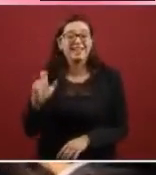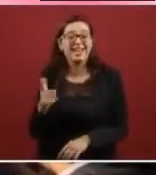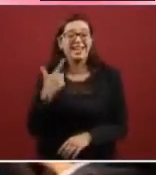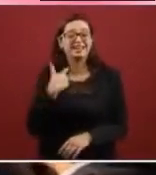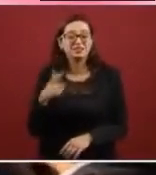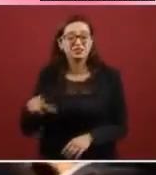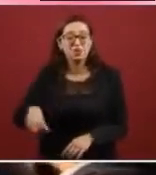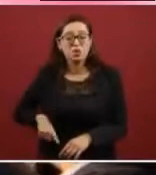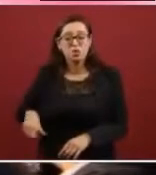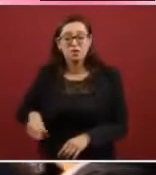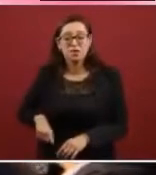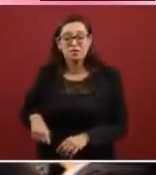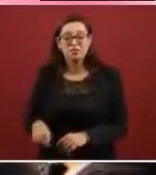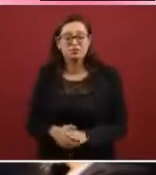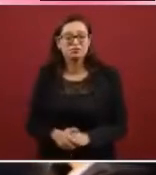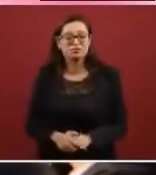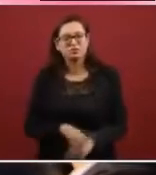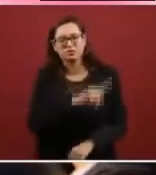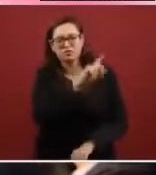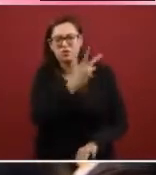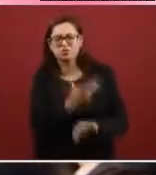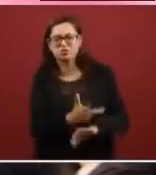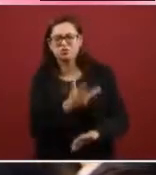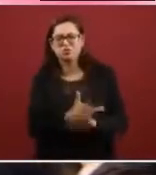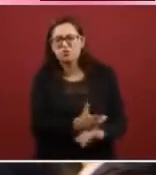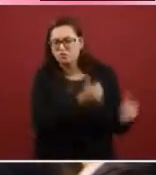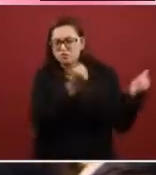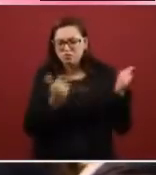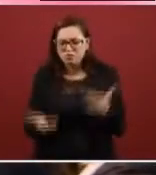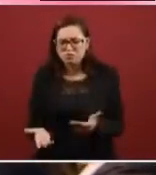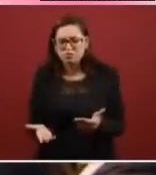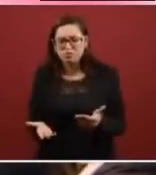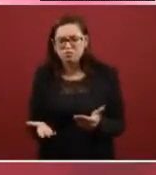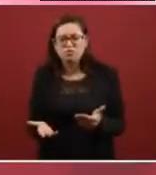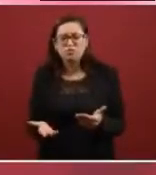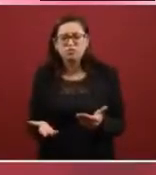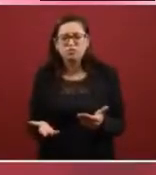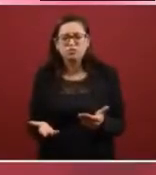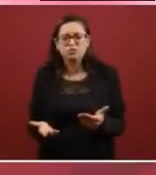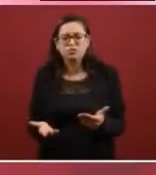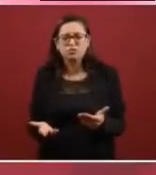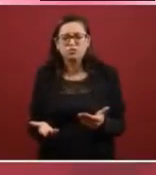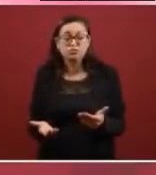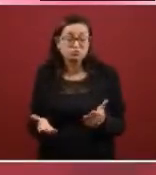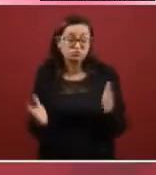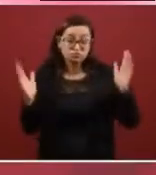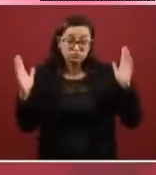¿Qué nos entregaba Estados Unidos? What did the U.S. give us? Y ojalá y